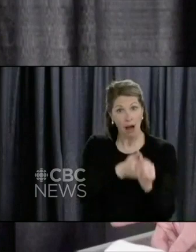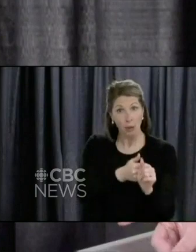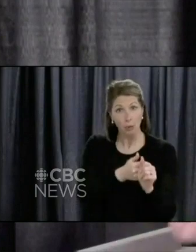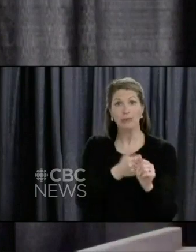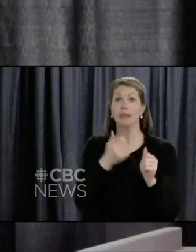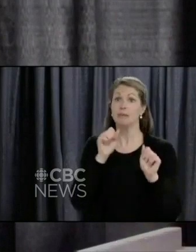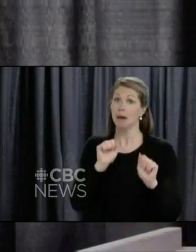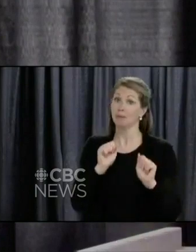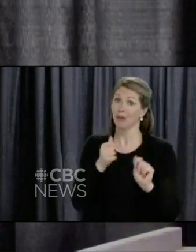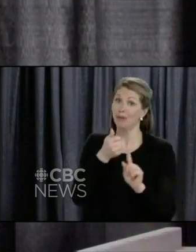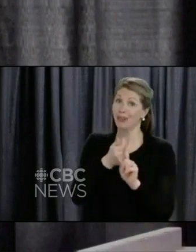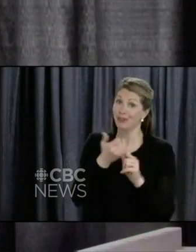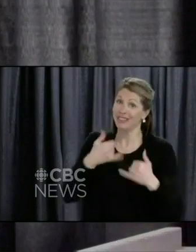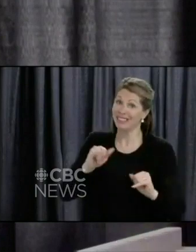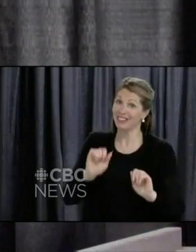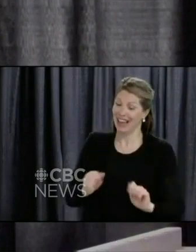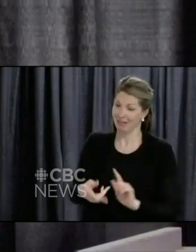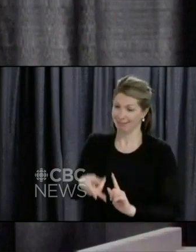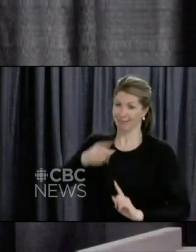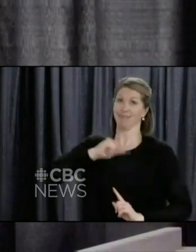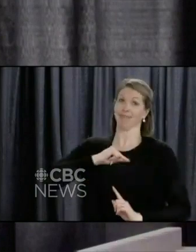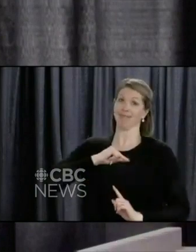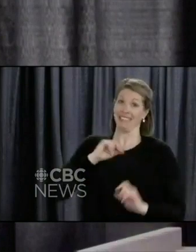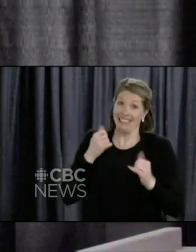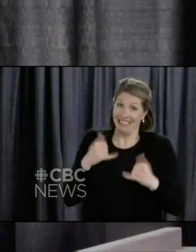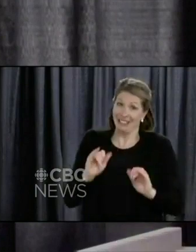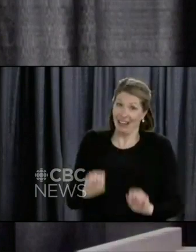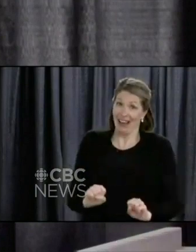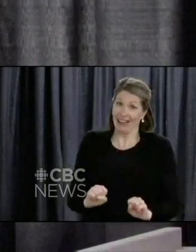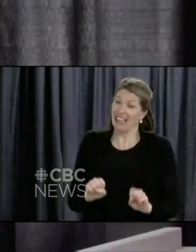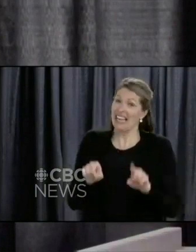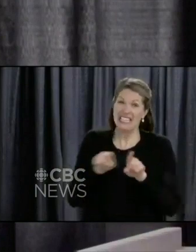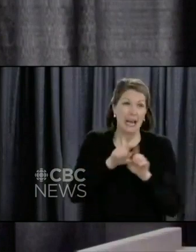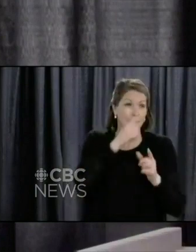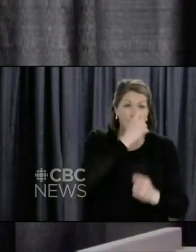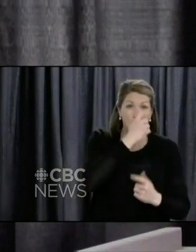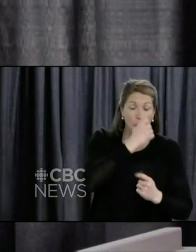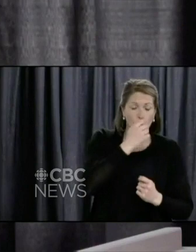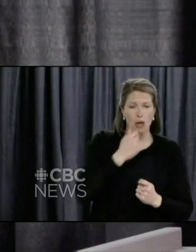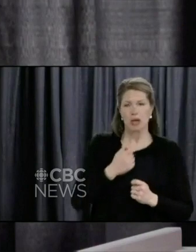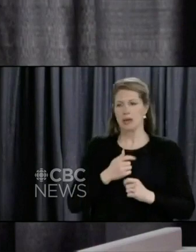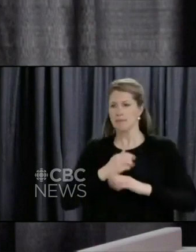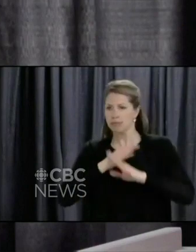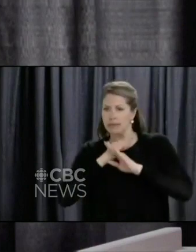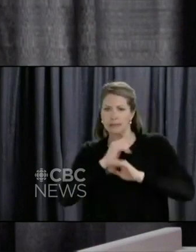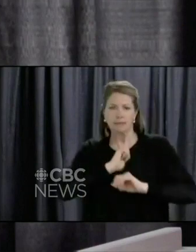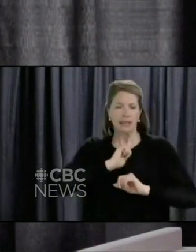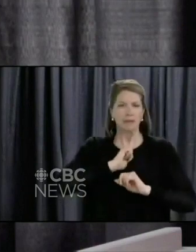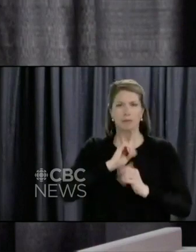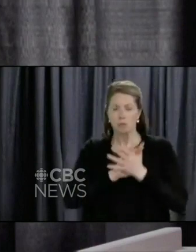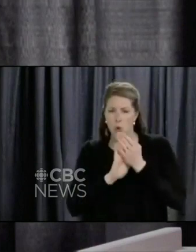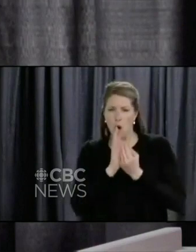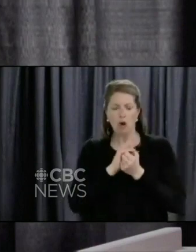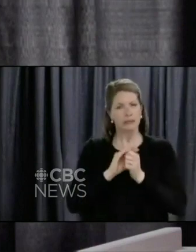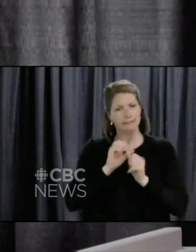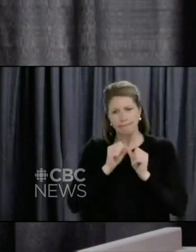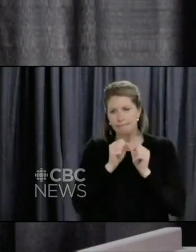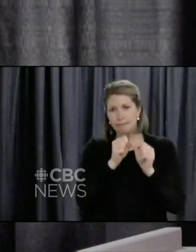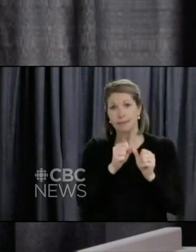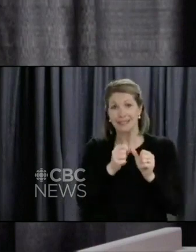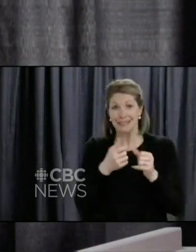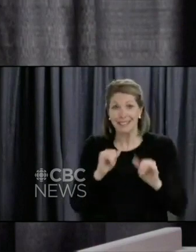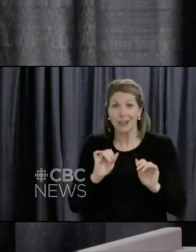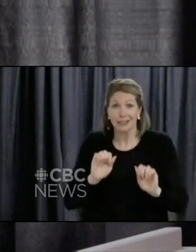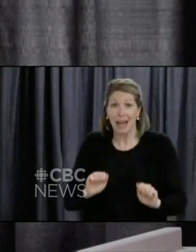COVID-19. Like so many respiratory viruses, this is very easily spread. People who contract this